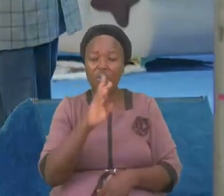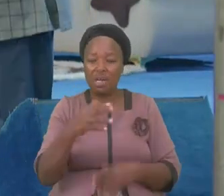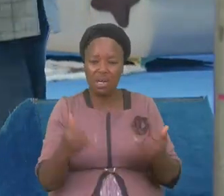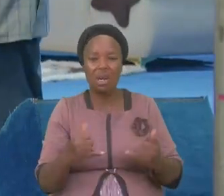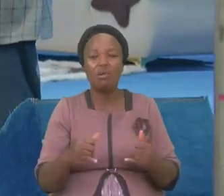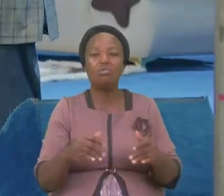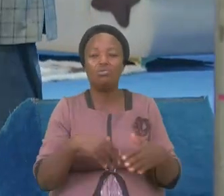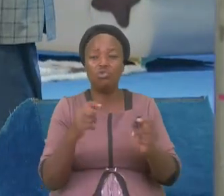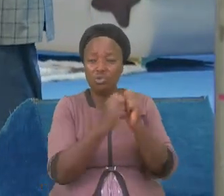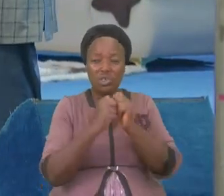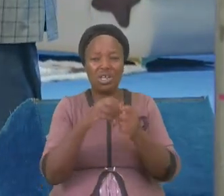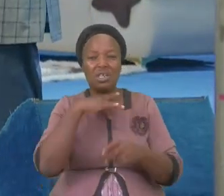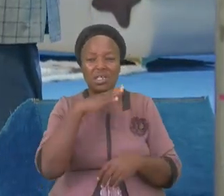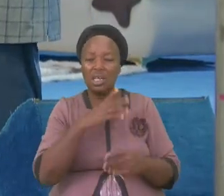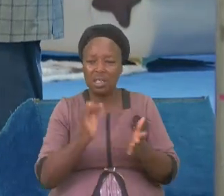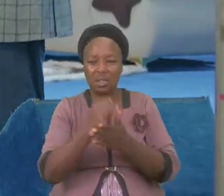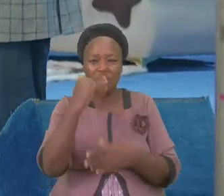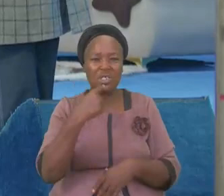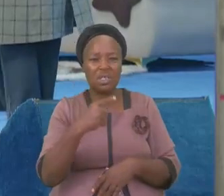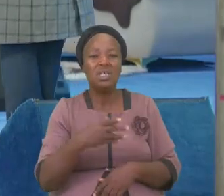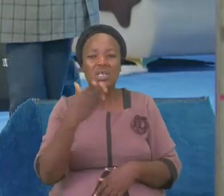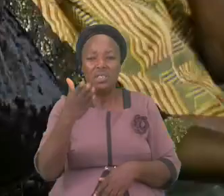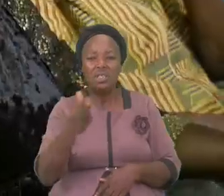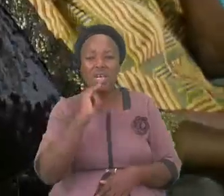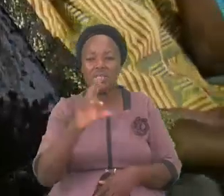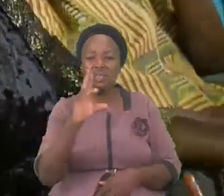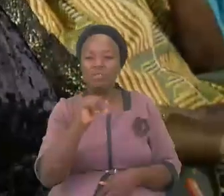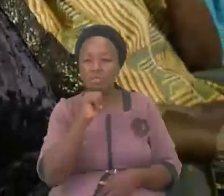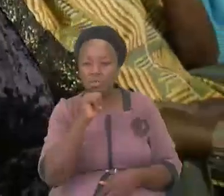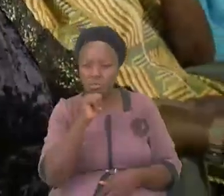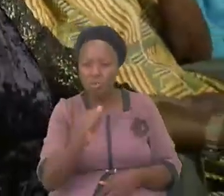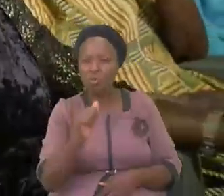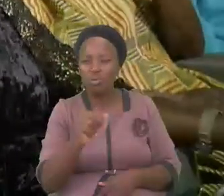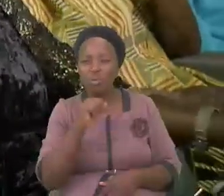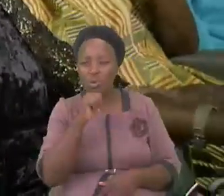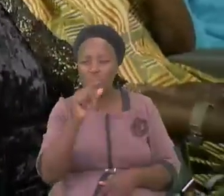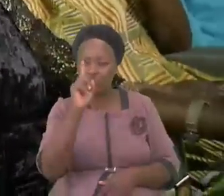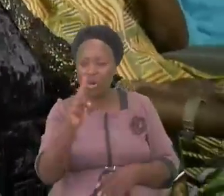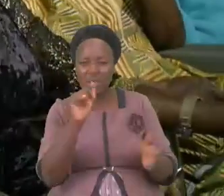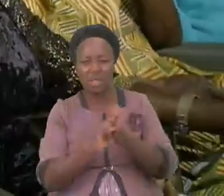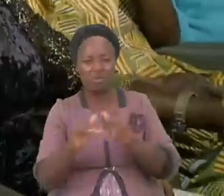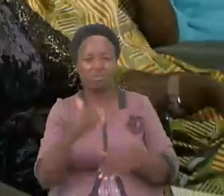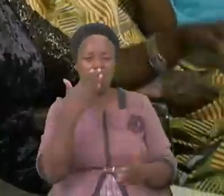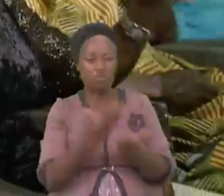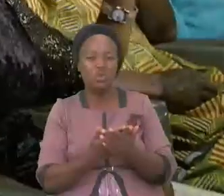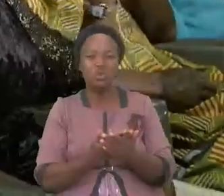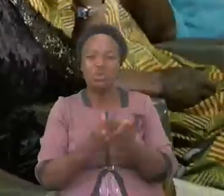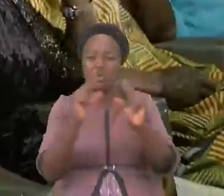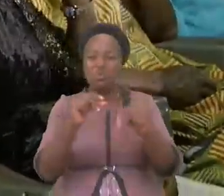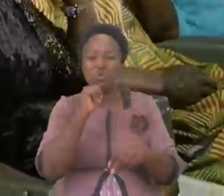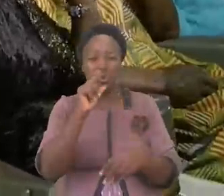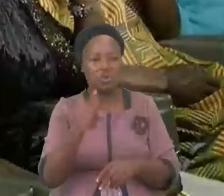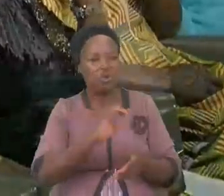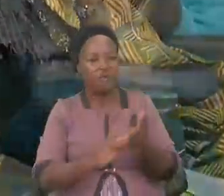not one. Look at verse 4. In verse 4, it says, and the workers of iniquity know knowledge, who eat